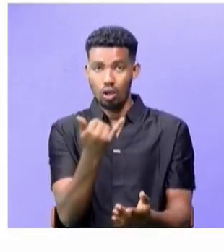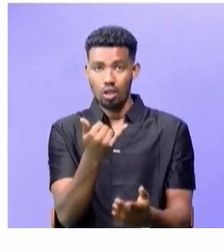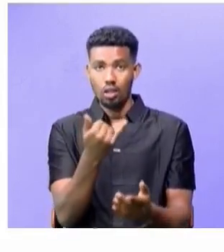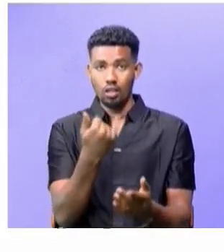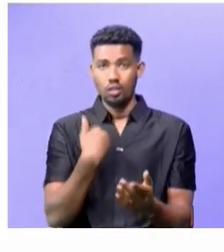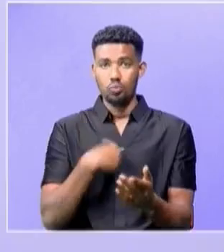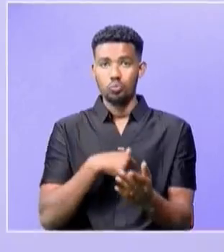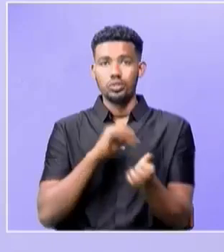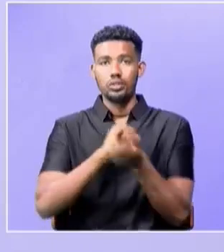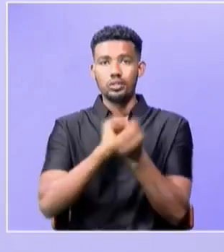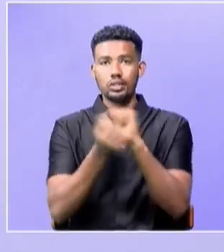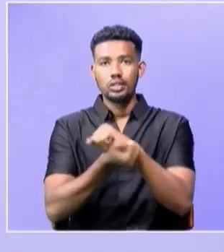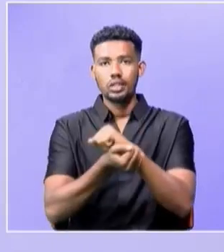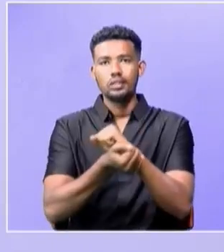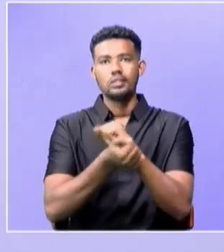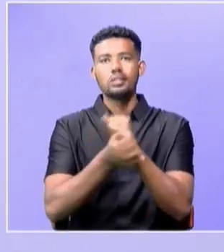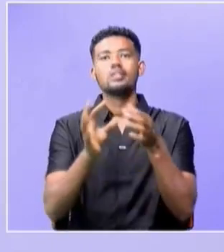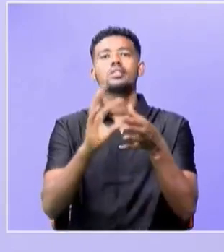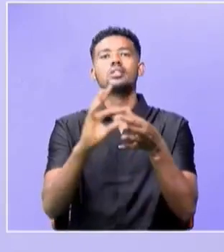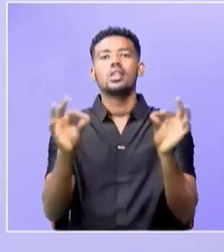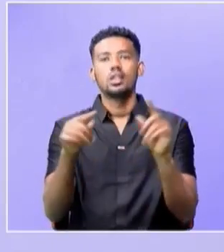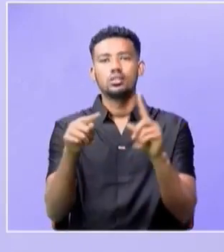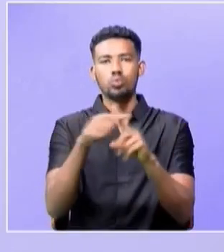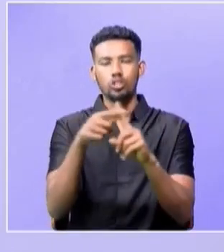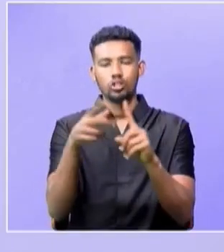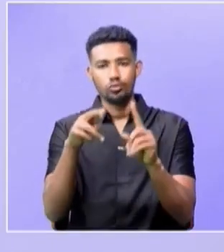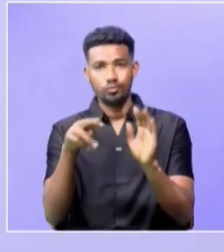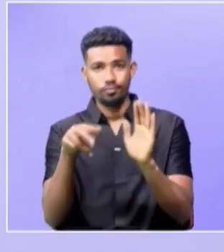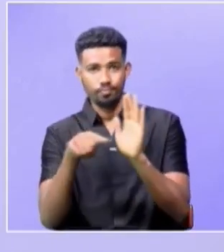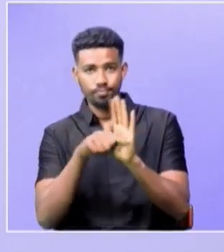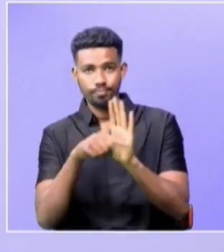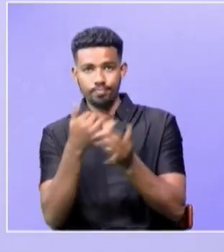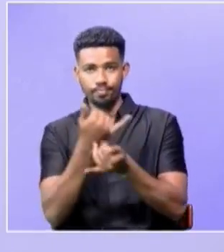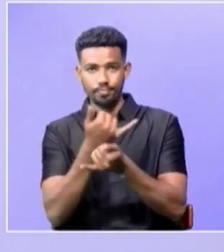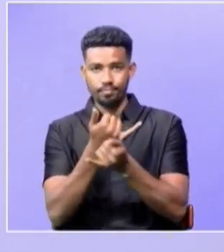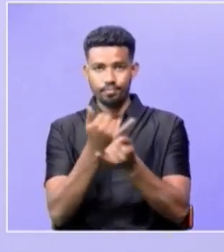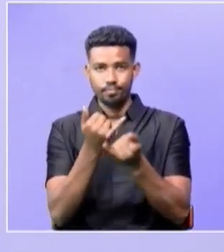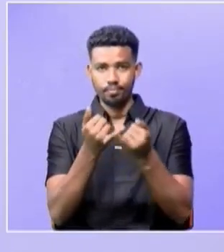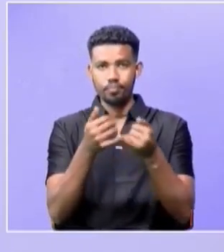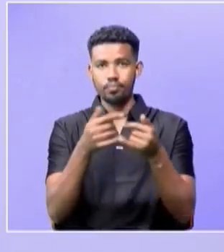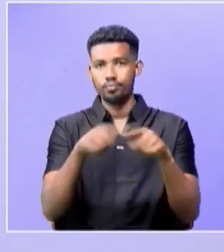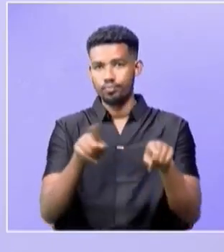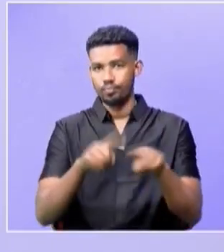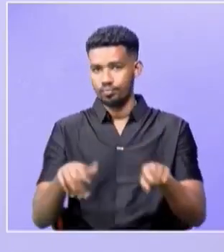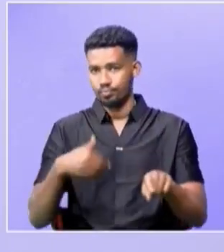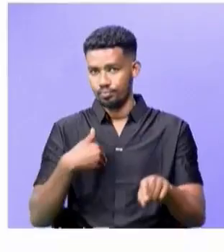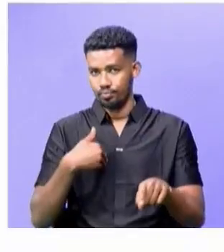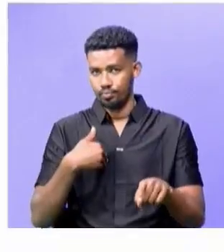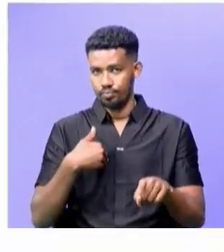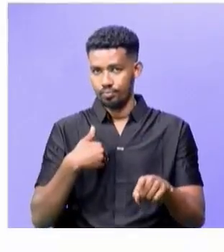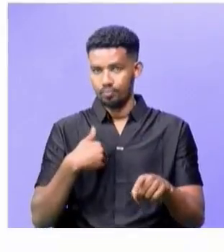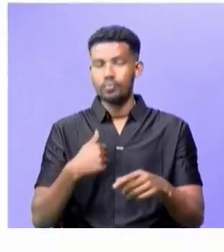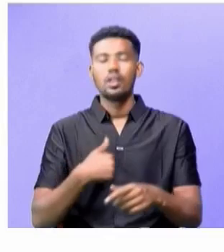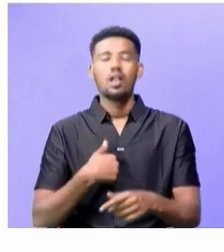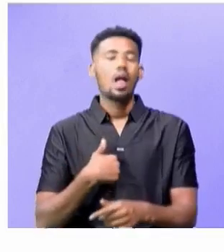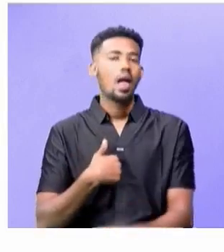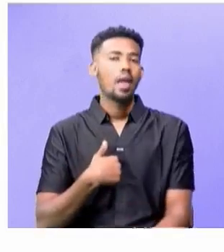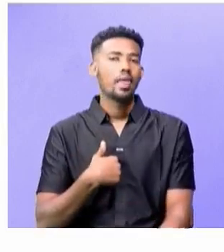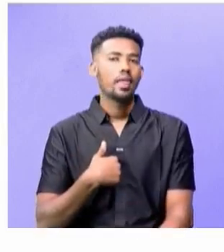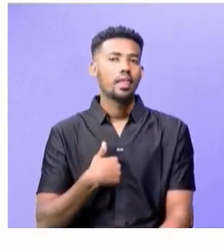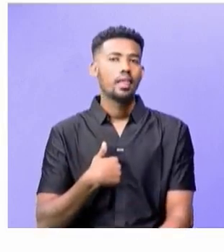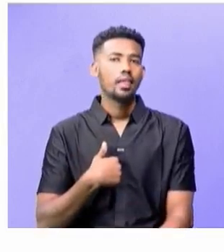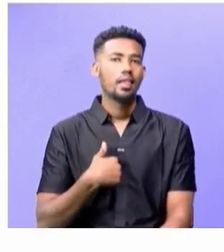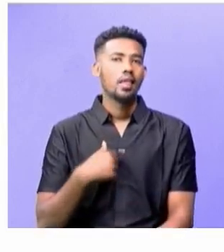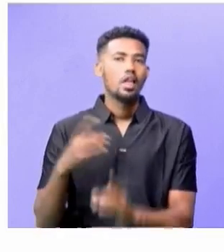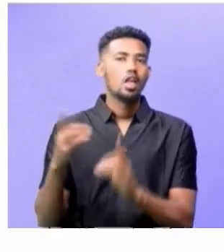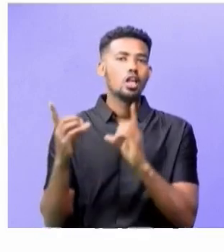Neither do I. It means I don't like to. I do